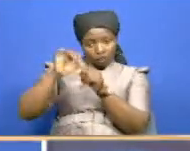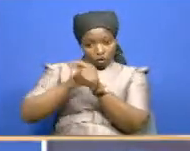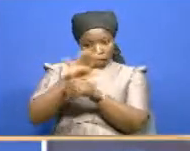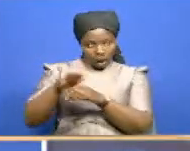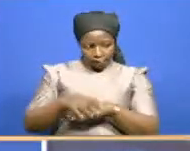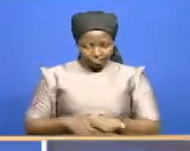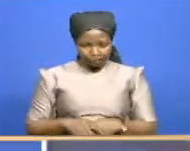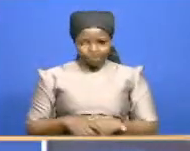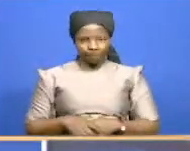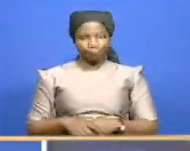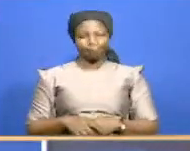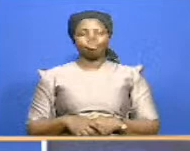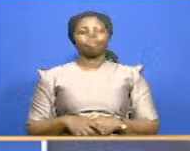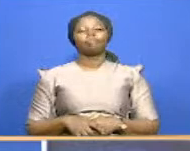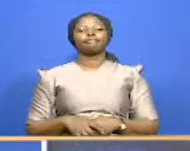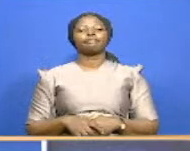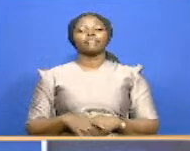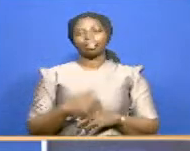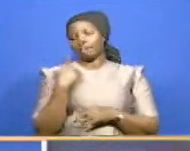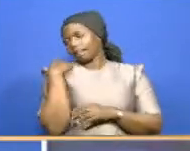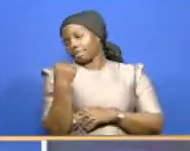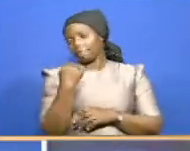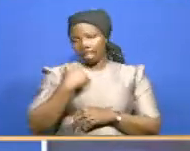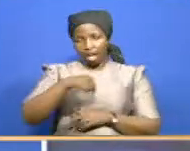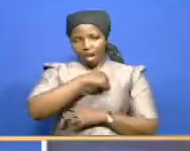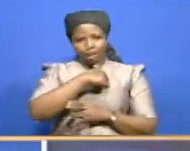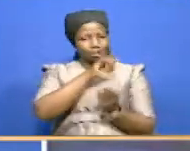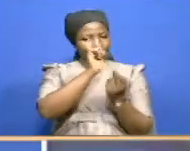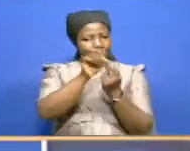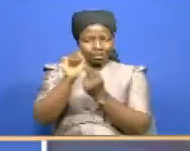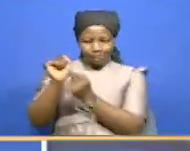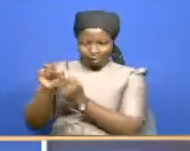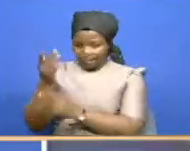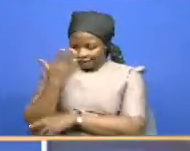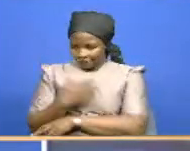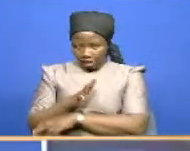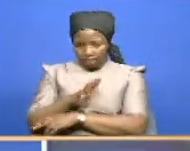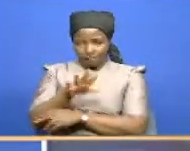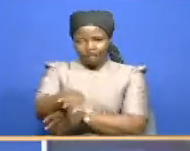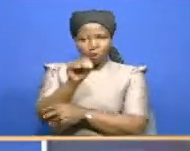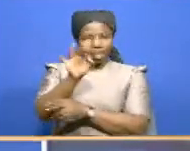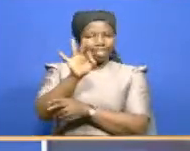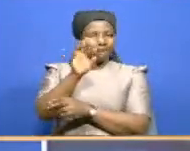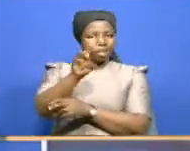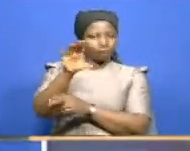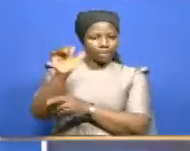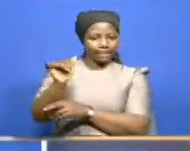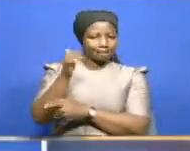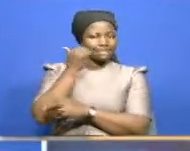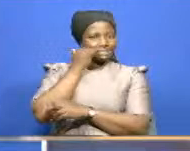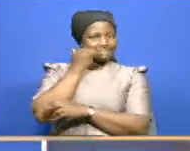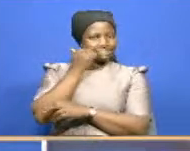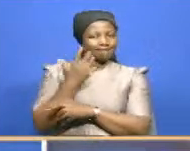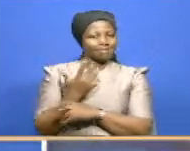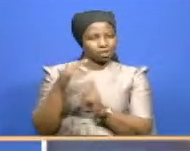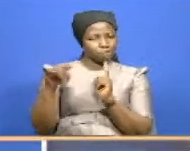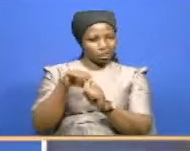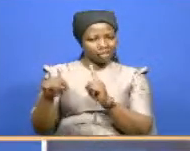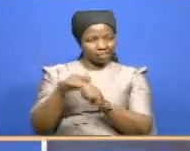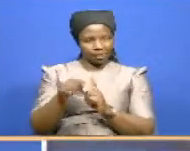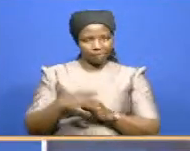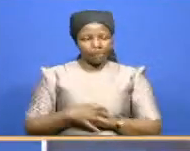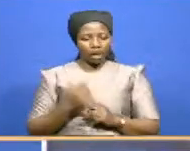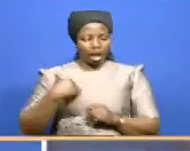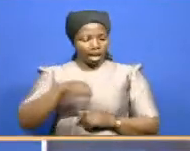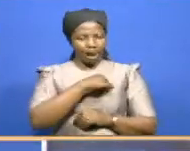Juzi tulipimwa na kumepatikana watatu wako positive. Na tukaona ni